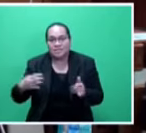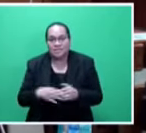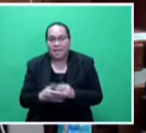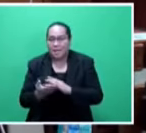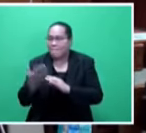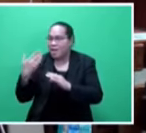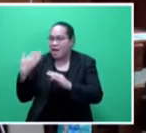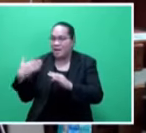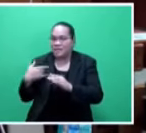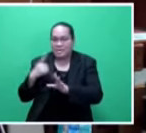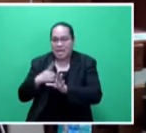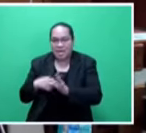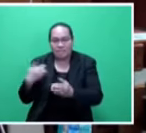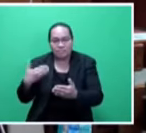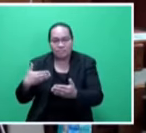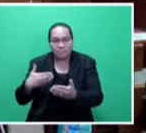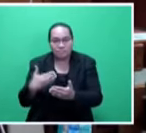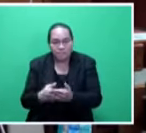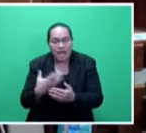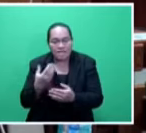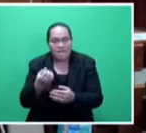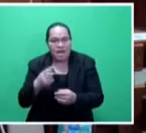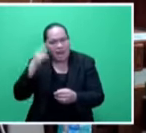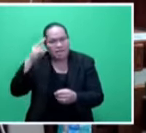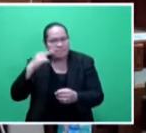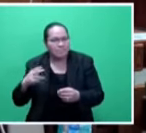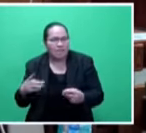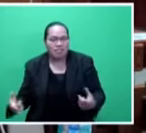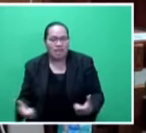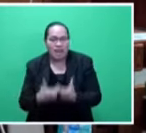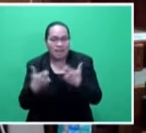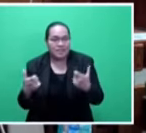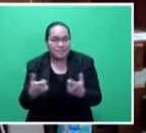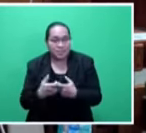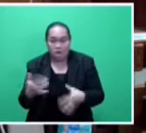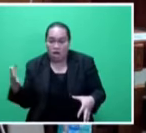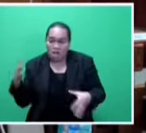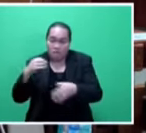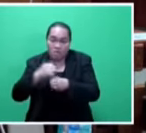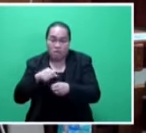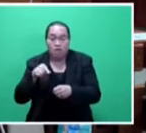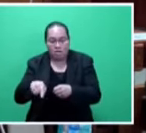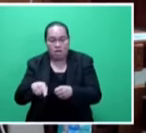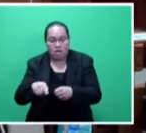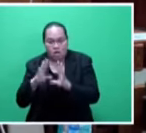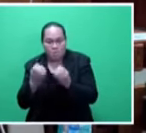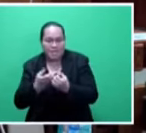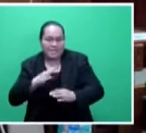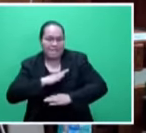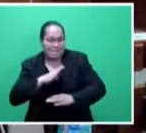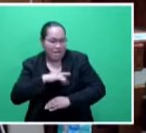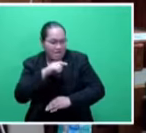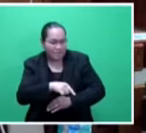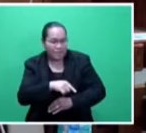years, even with the nationwide challenges faced by the organization. Overall, the committee was satisfied with the operation of the Water Authority of Fiji